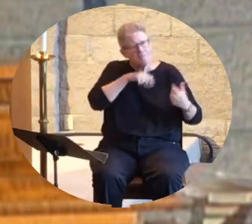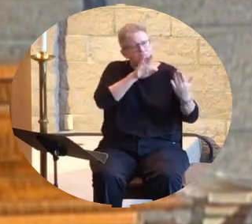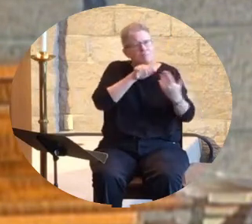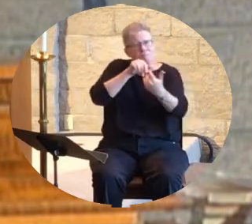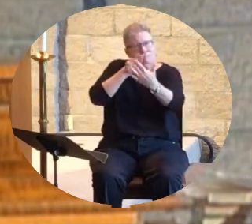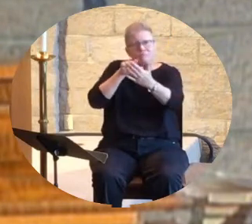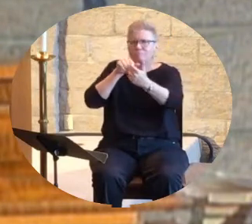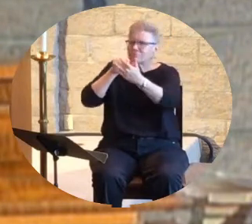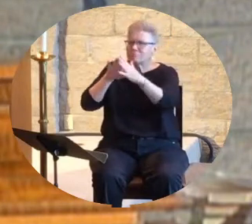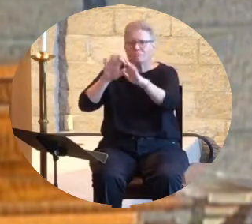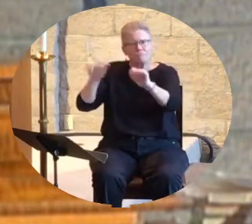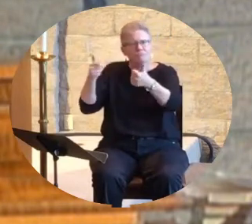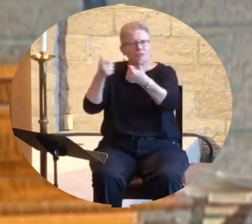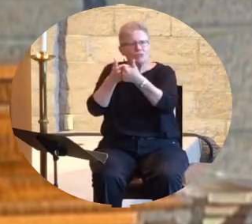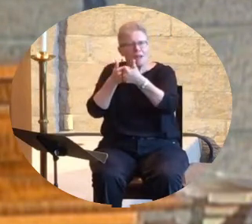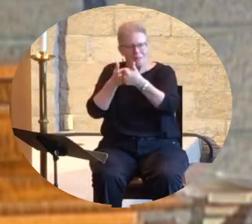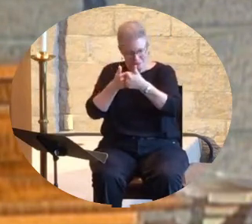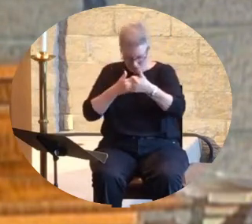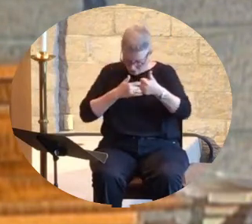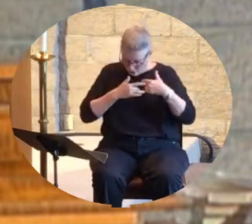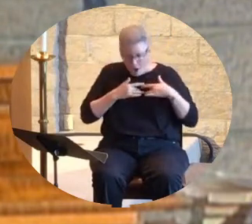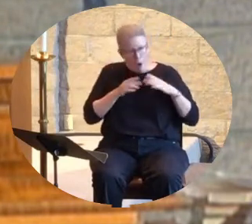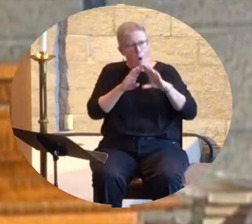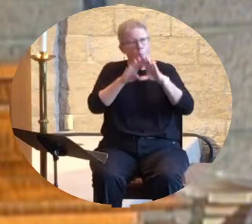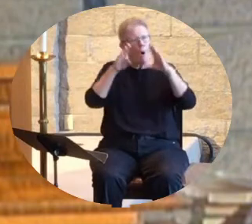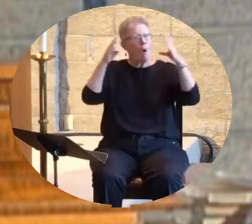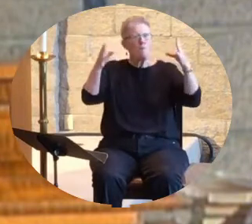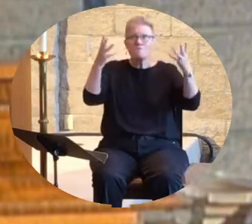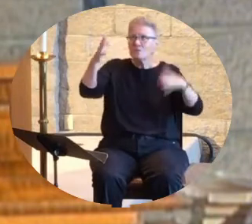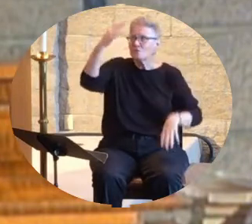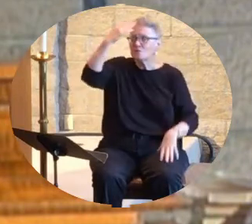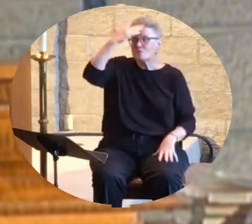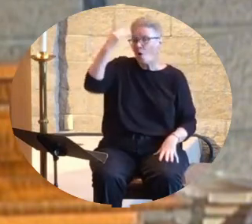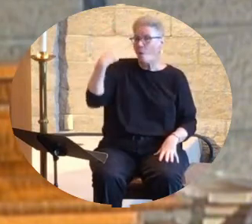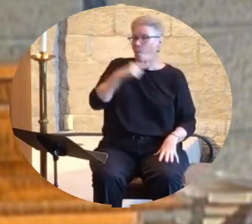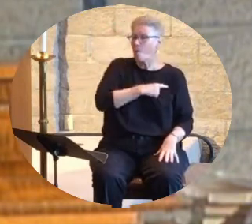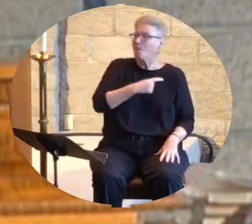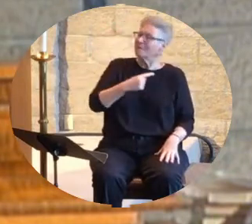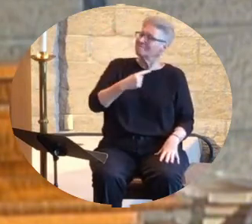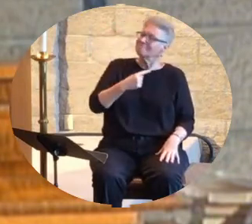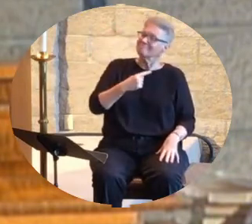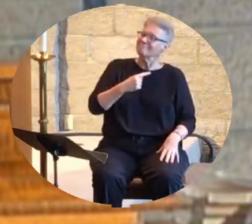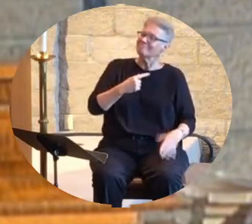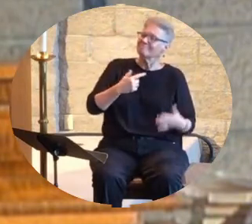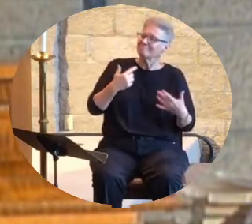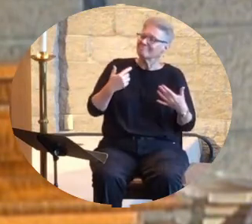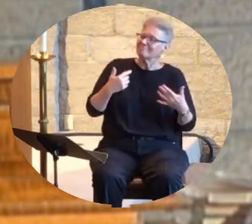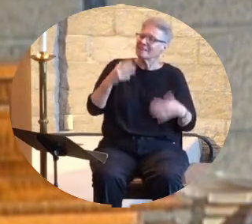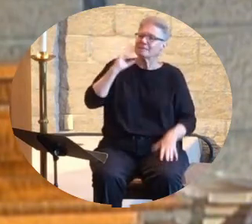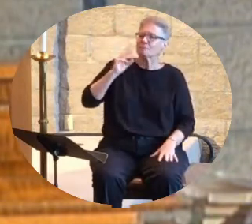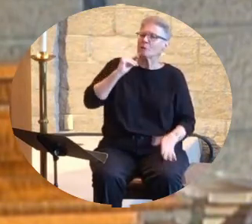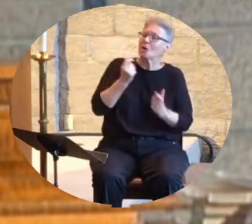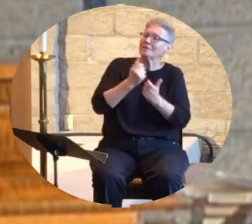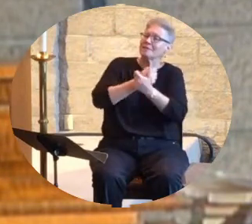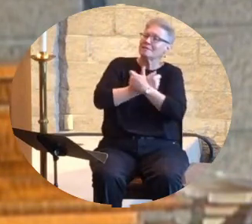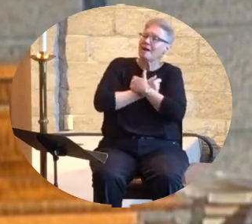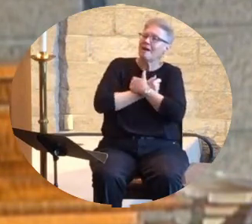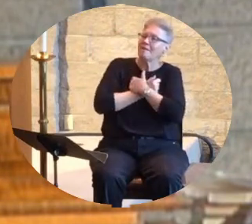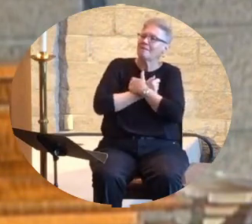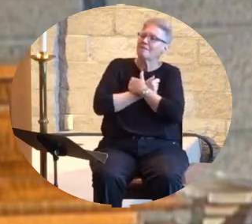knowing that we are loved and will be guided toward our highest